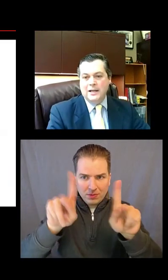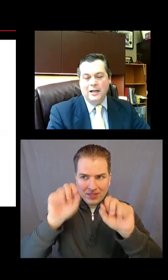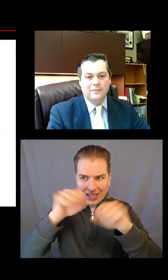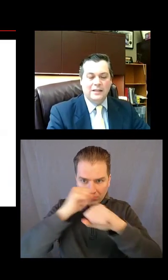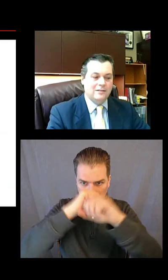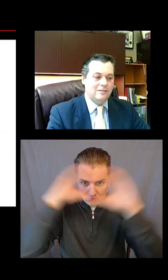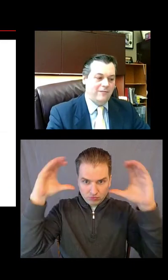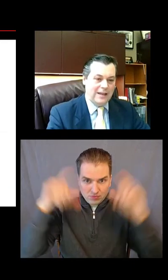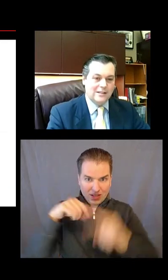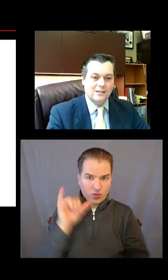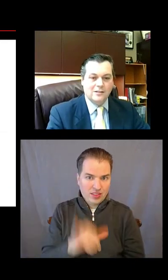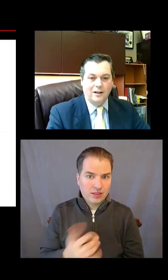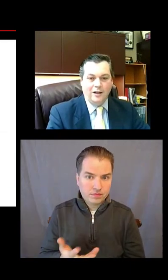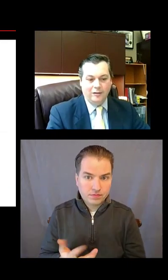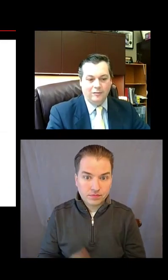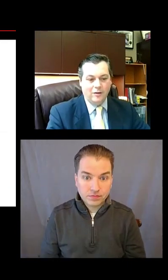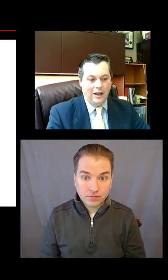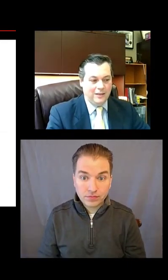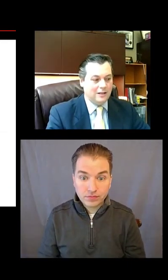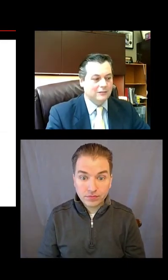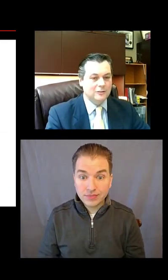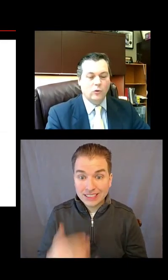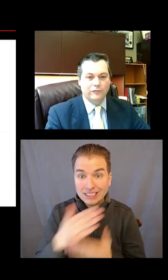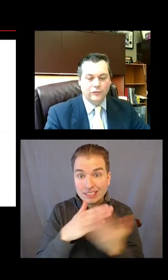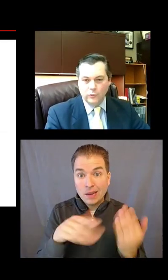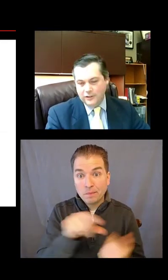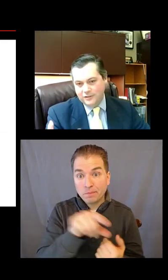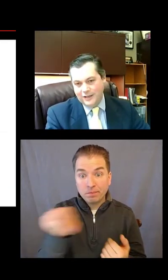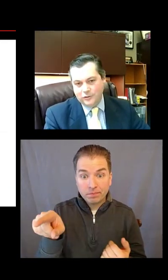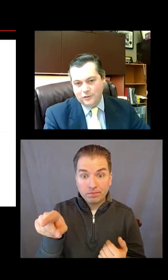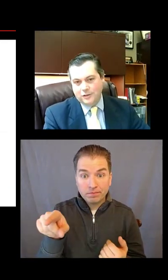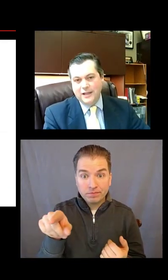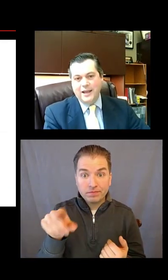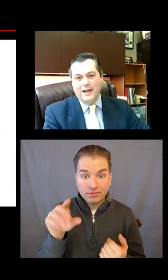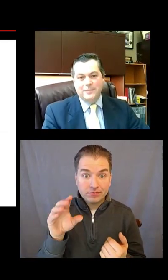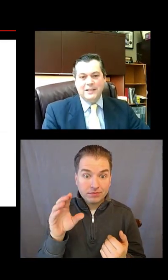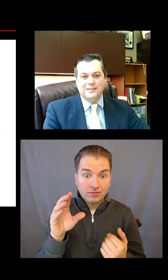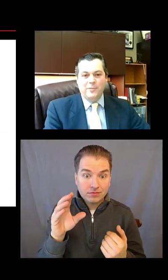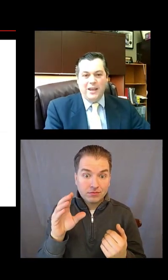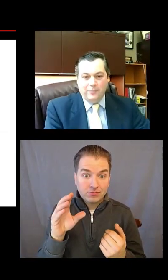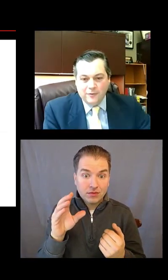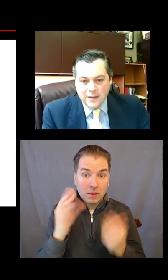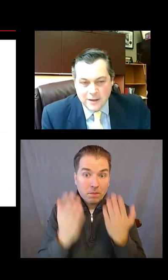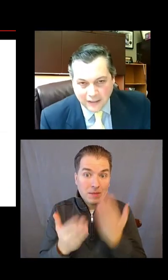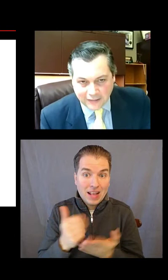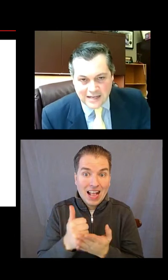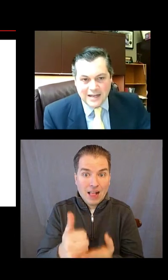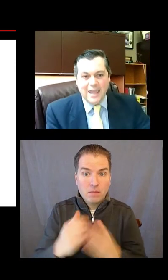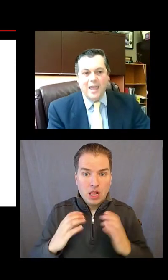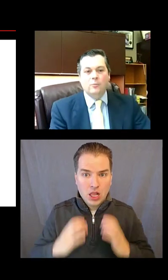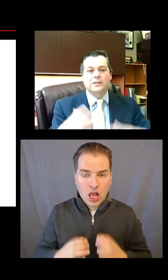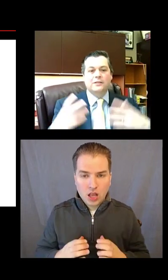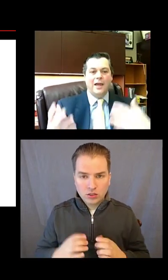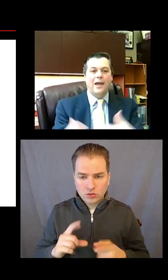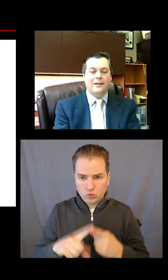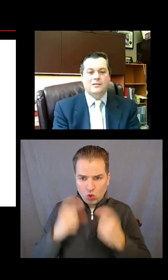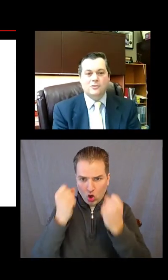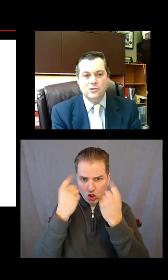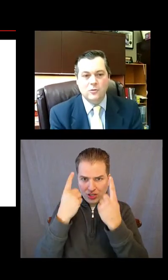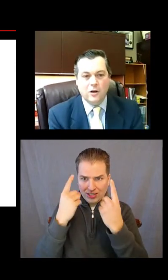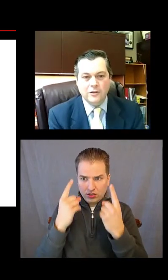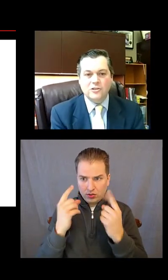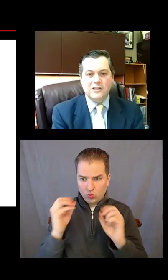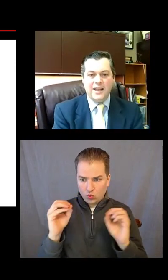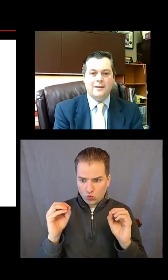about. These phases are, I think, a little more fluid than they would look like on a piece of paper, but I think it helps